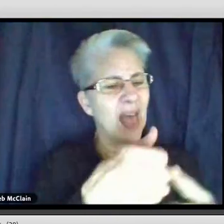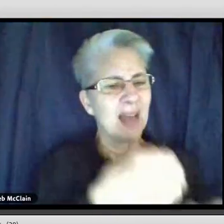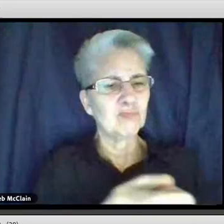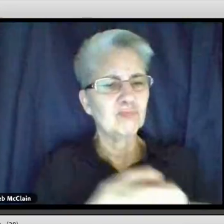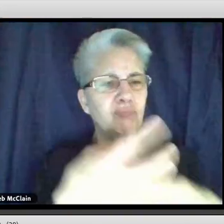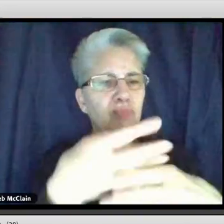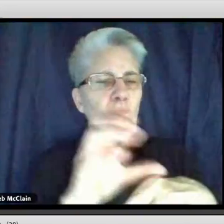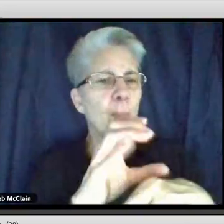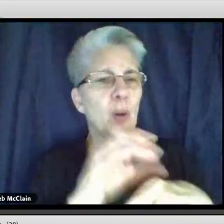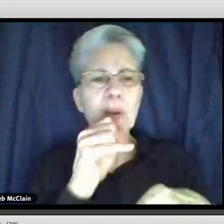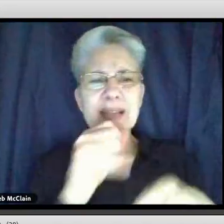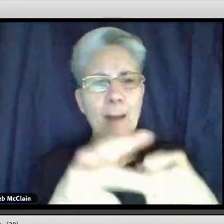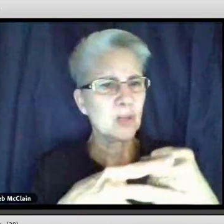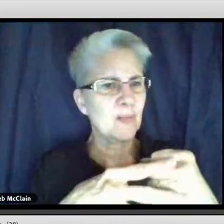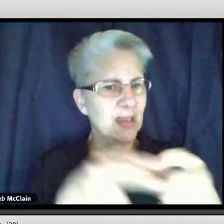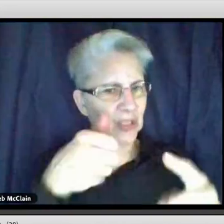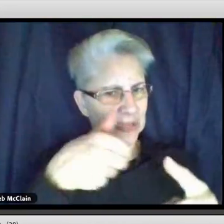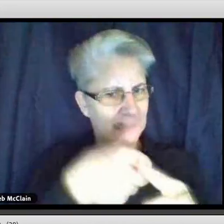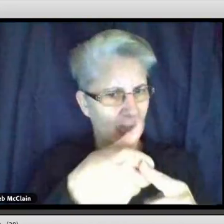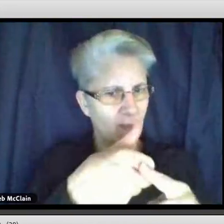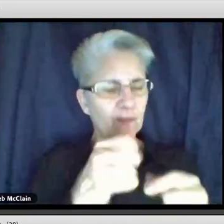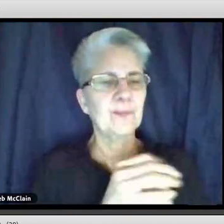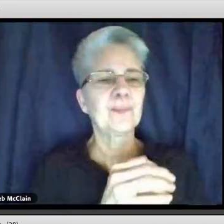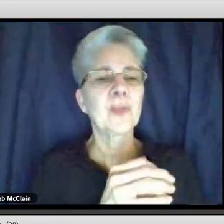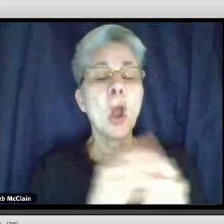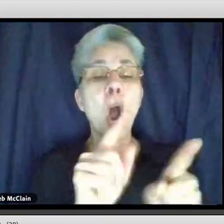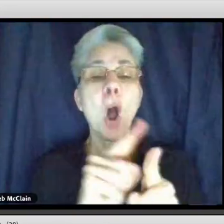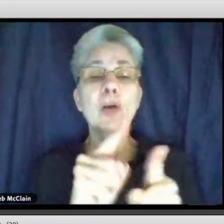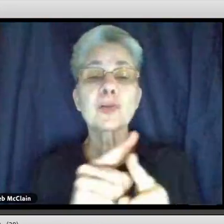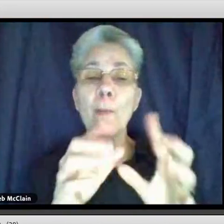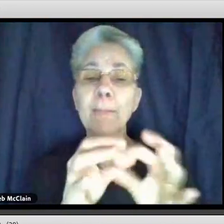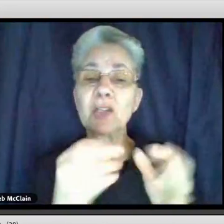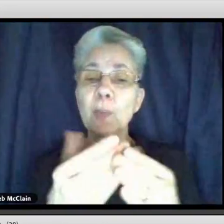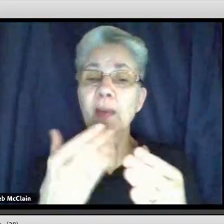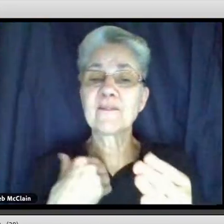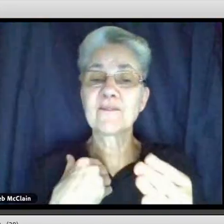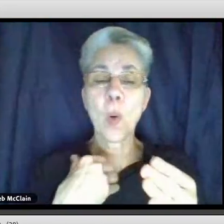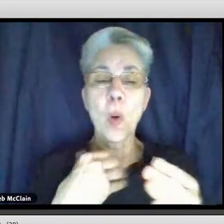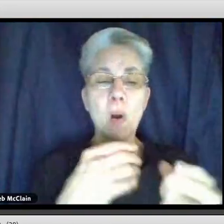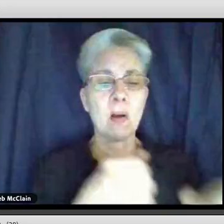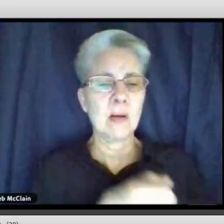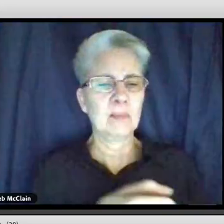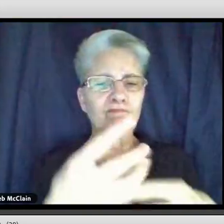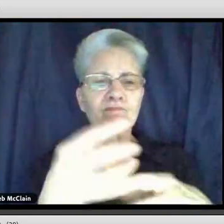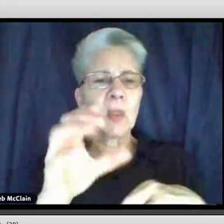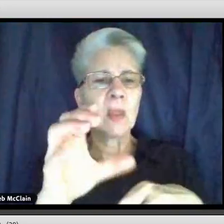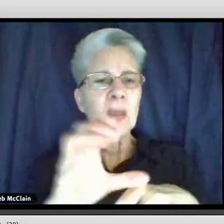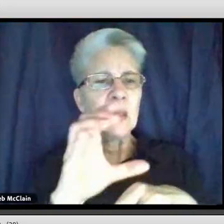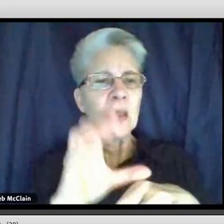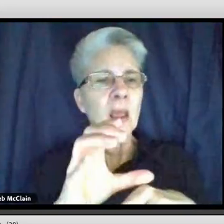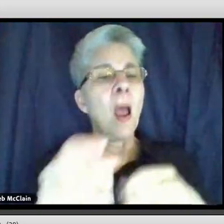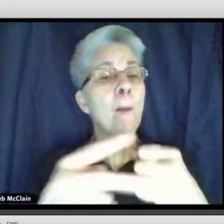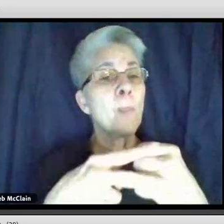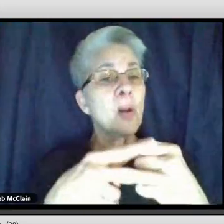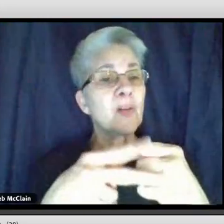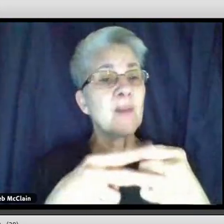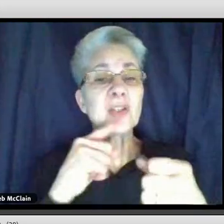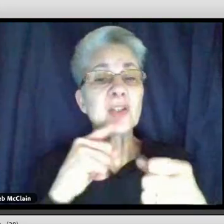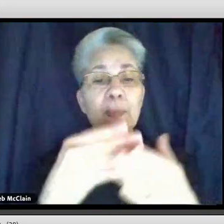digital preservation. And also, as mentioned earlier, digital preservation is a part of digital